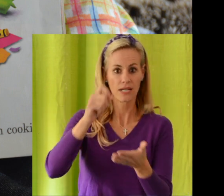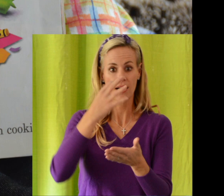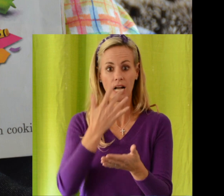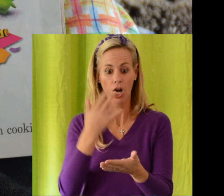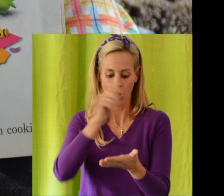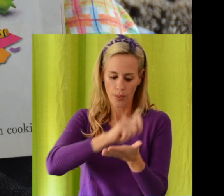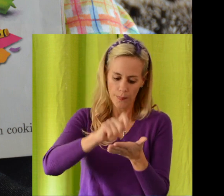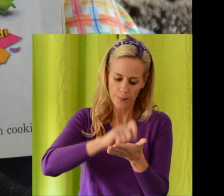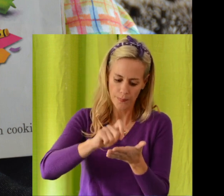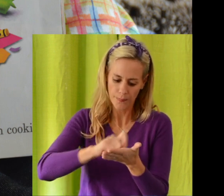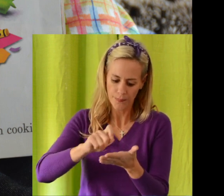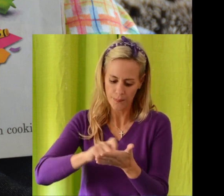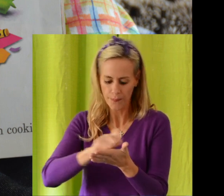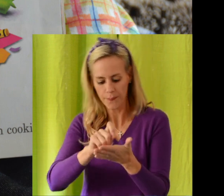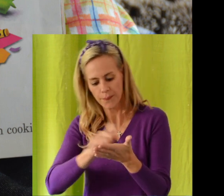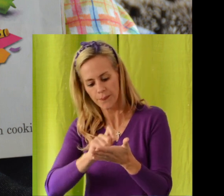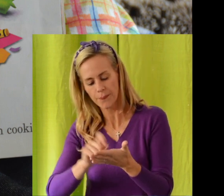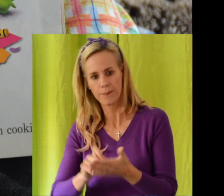and he colored.